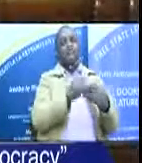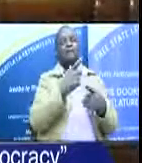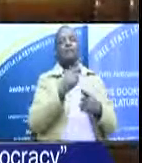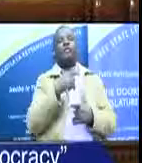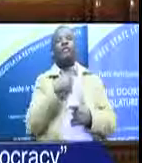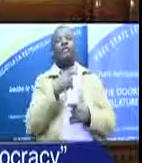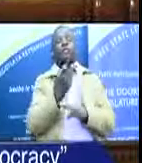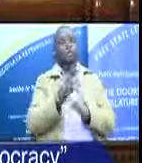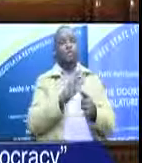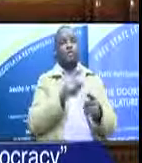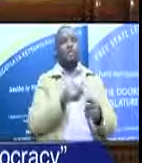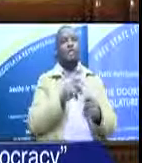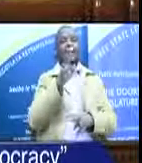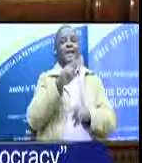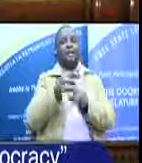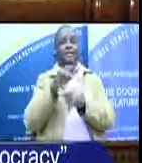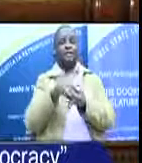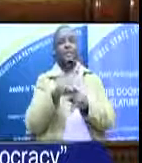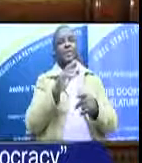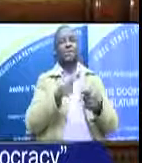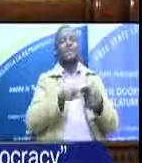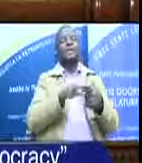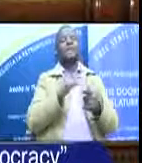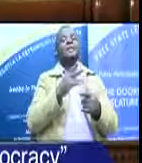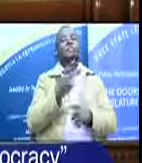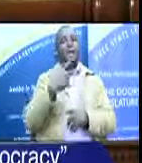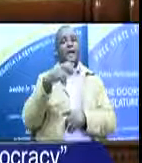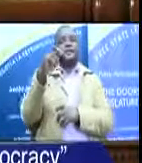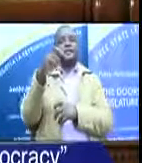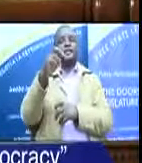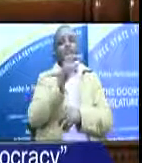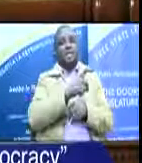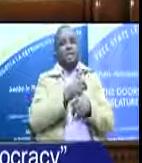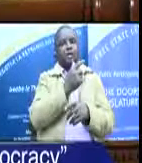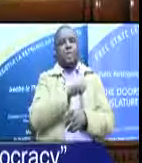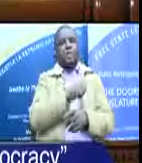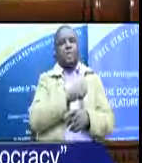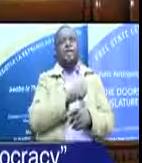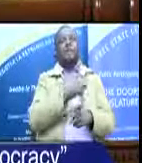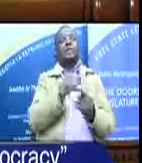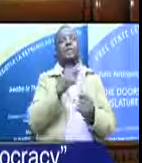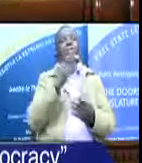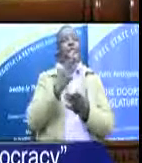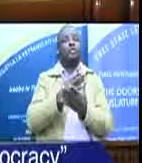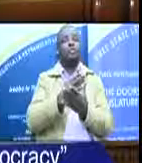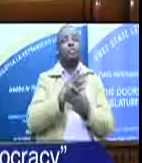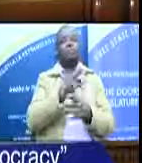reviews, strengthening outreach to district hospitals, implementing and maintaining safe cesarean section site